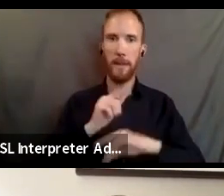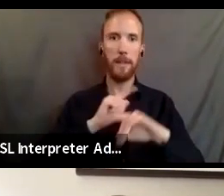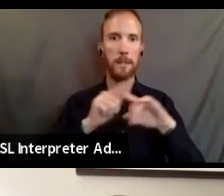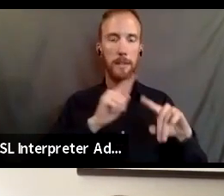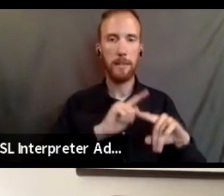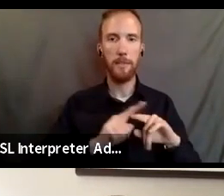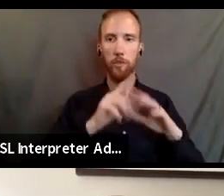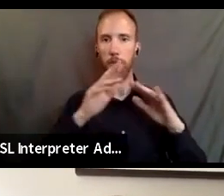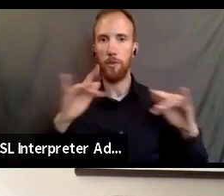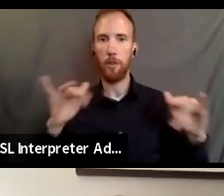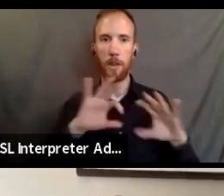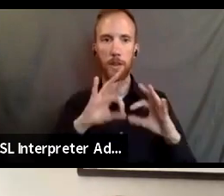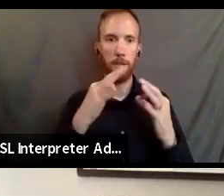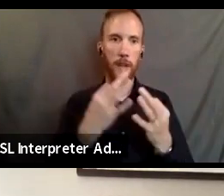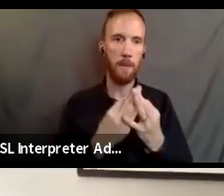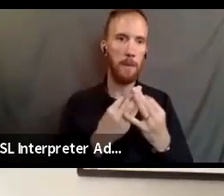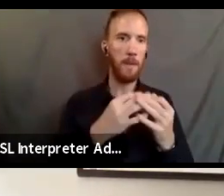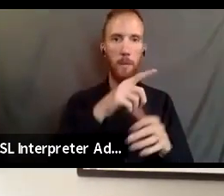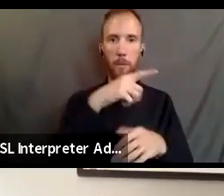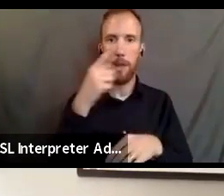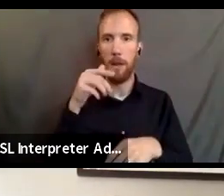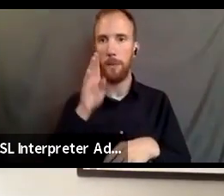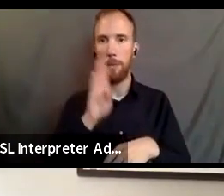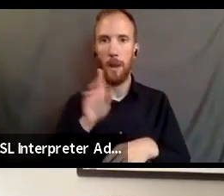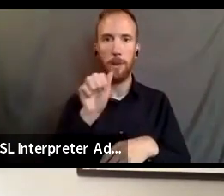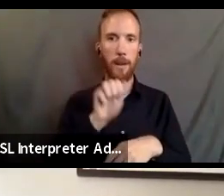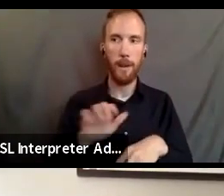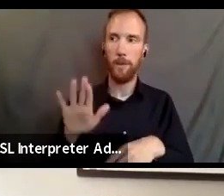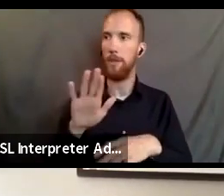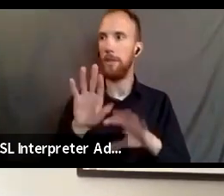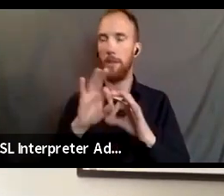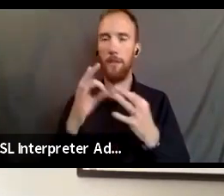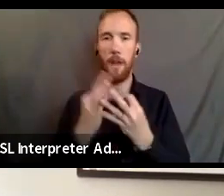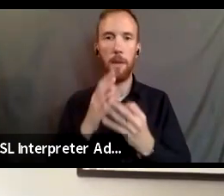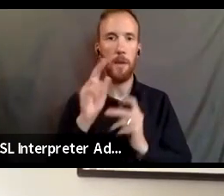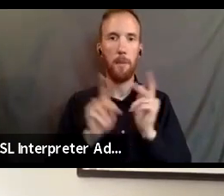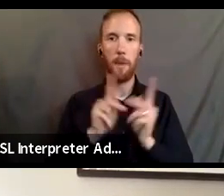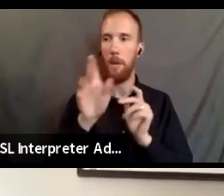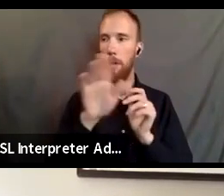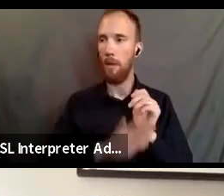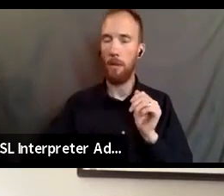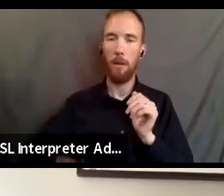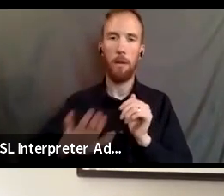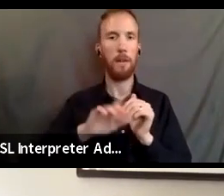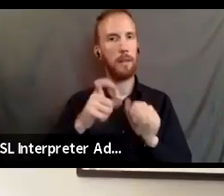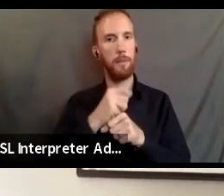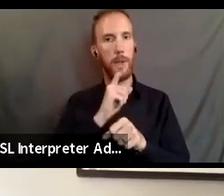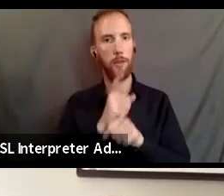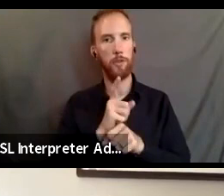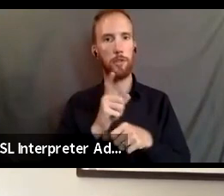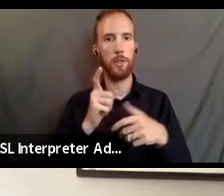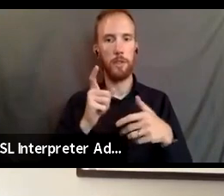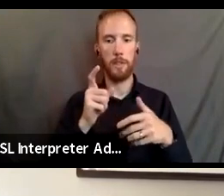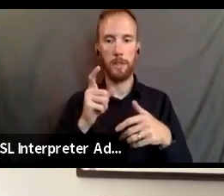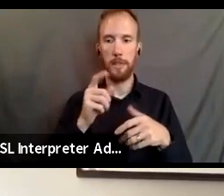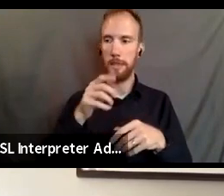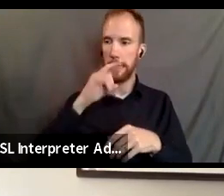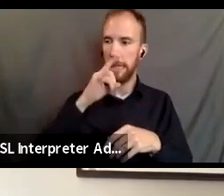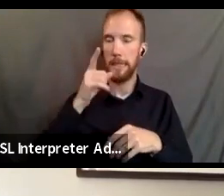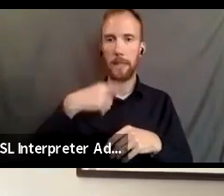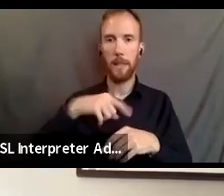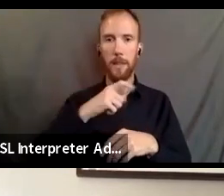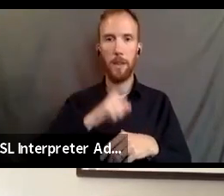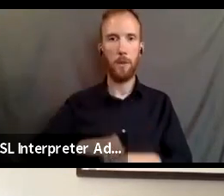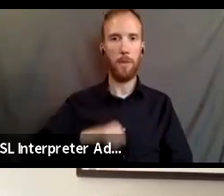latino latinx students or asian families people across the board we need to make sure that our kids are proud of the identity of the